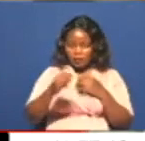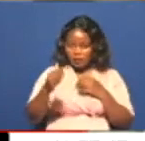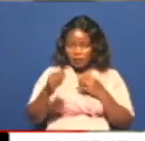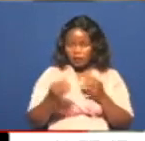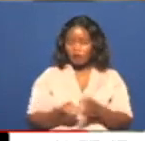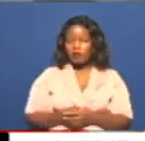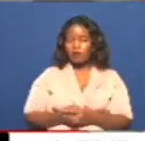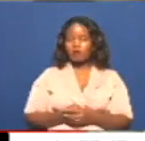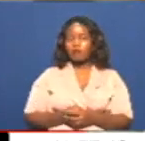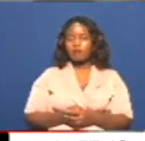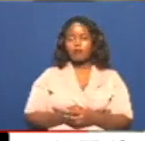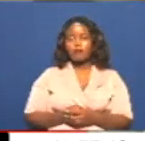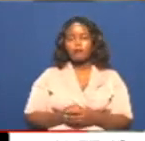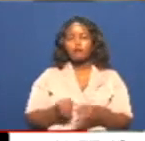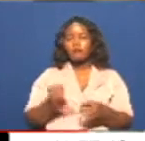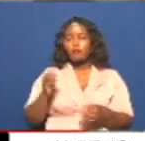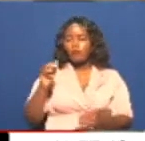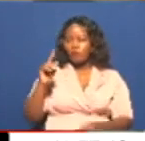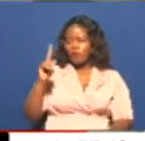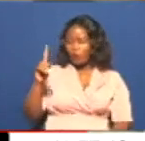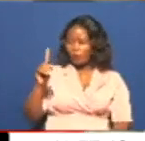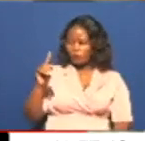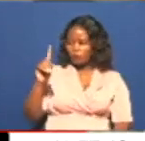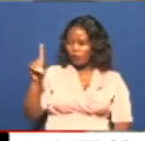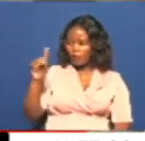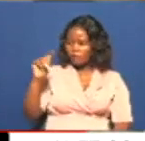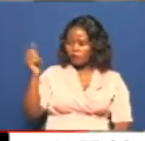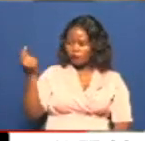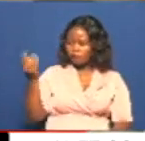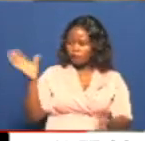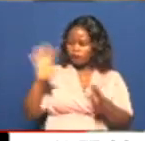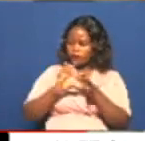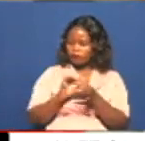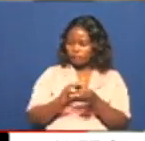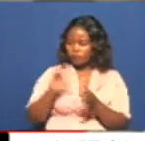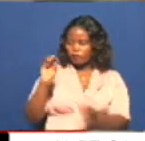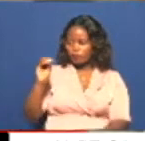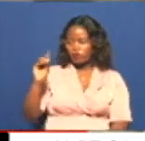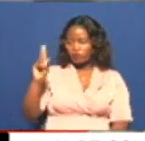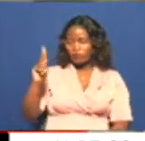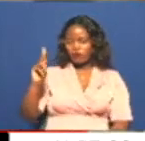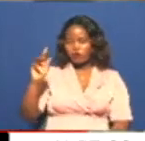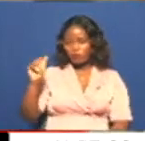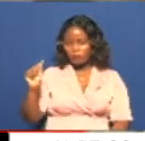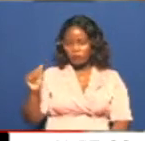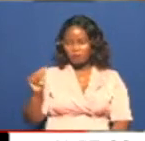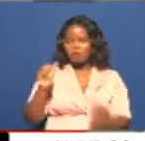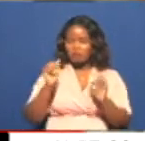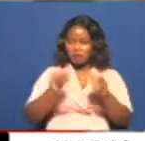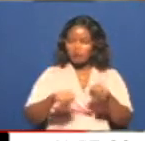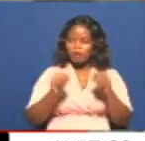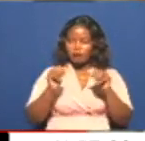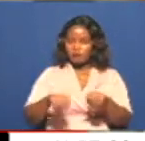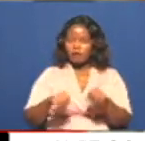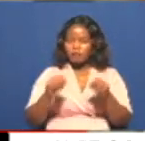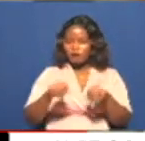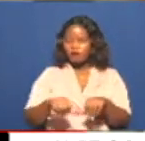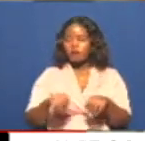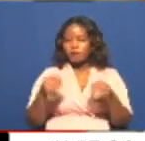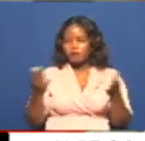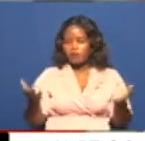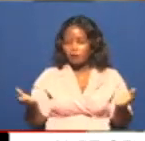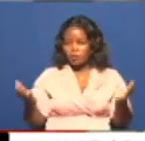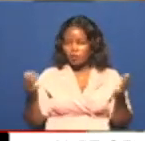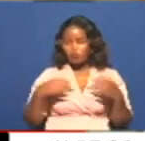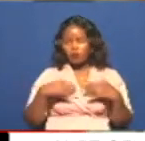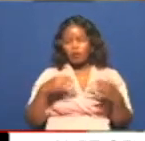Alliance felt, what I think, they felt like they might be able to bring a situation